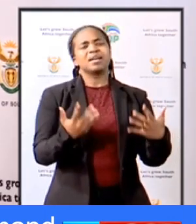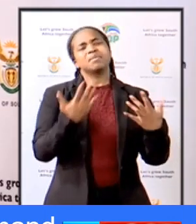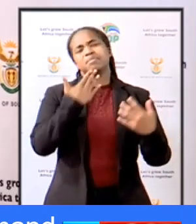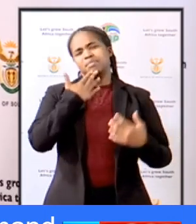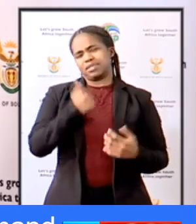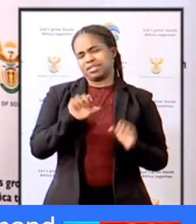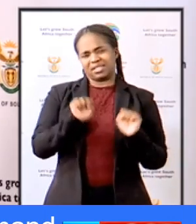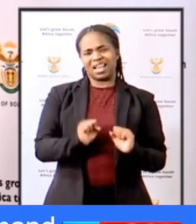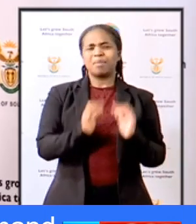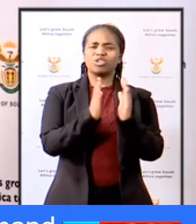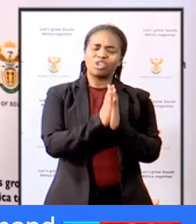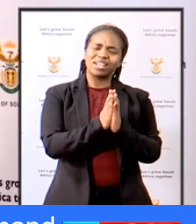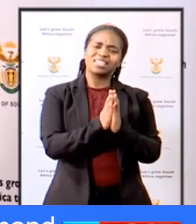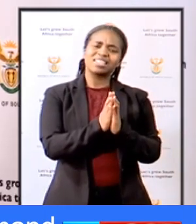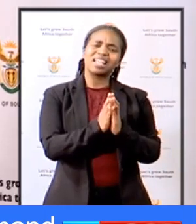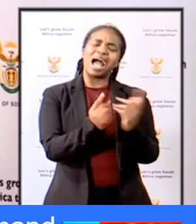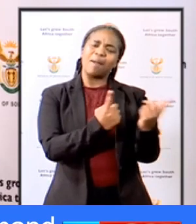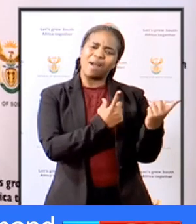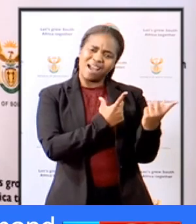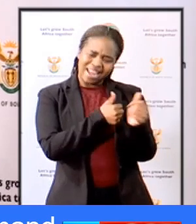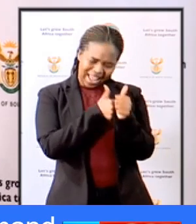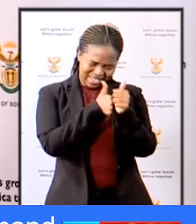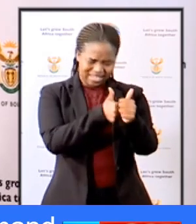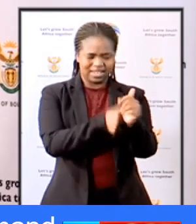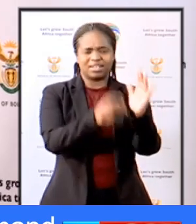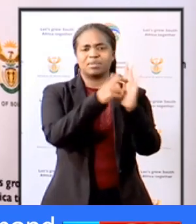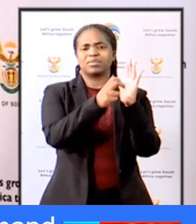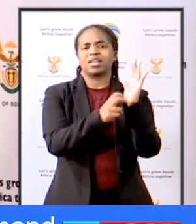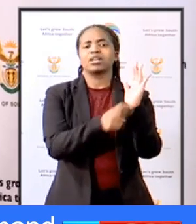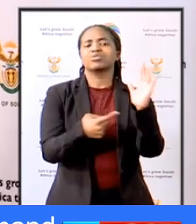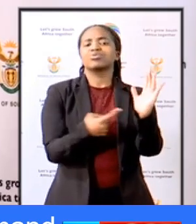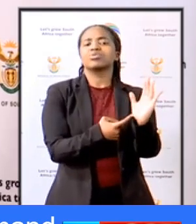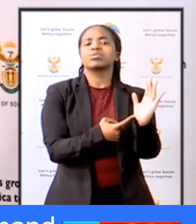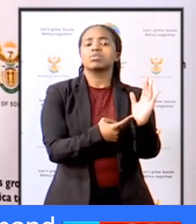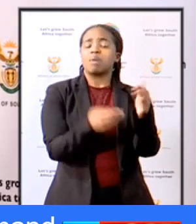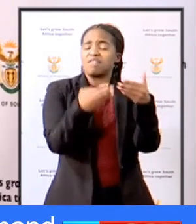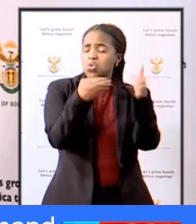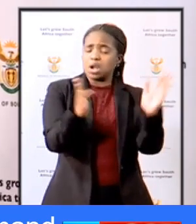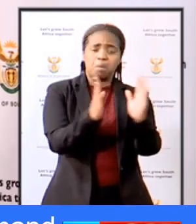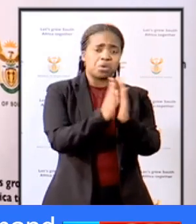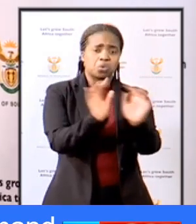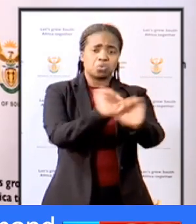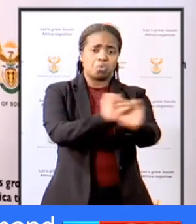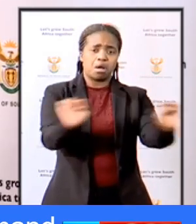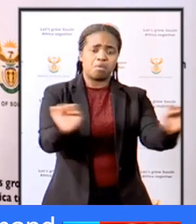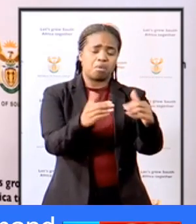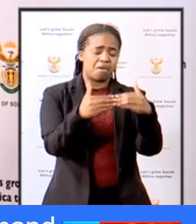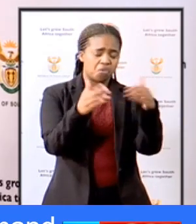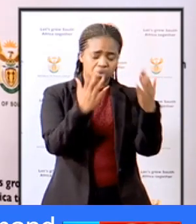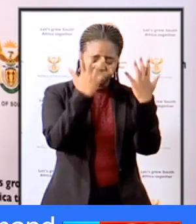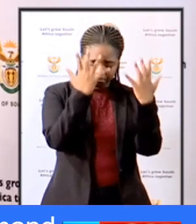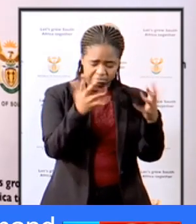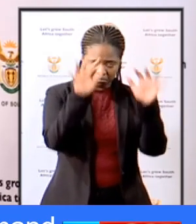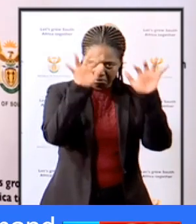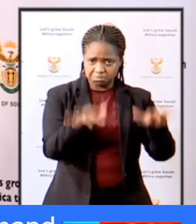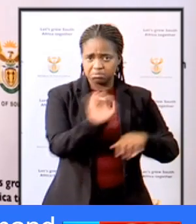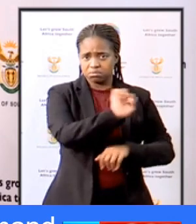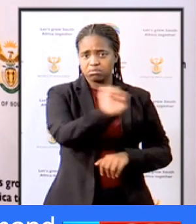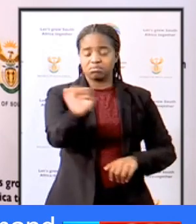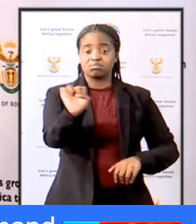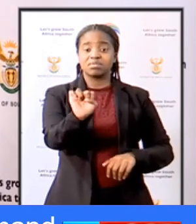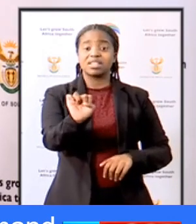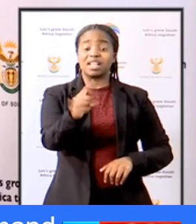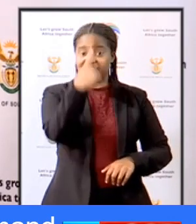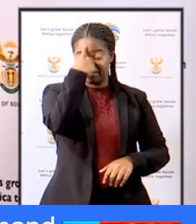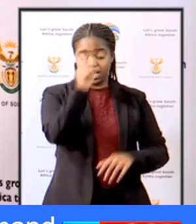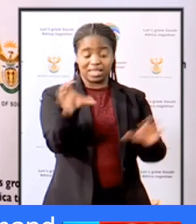allow the churches to practice these measures and open? And again, the churches, by the way, have said to